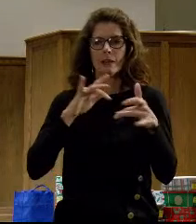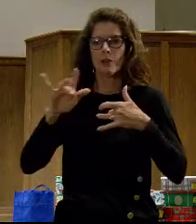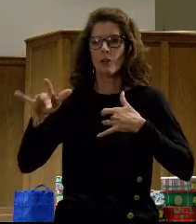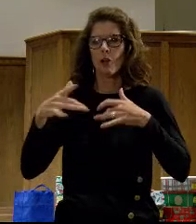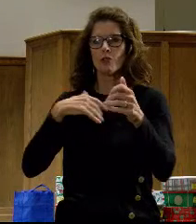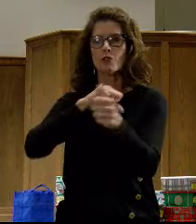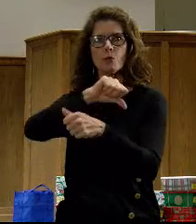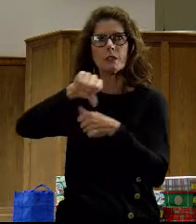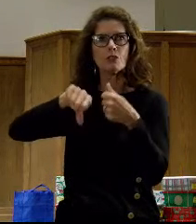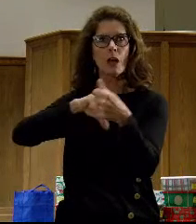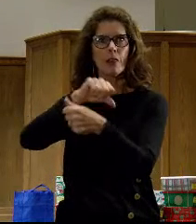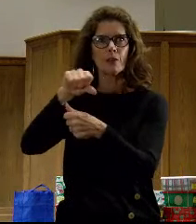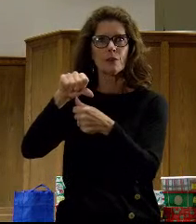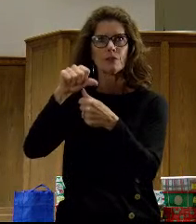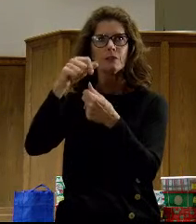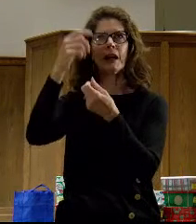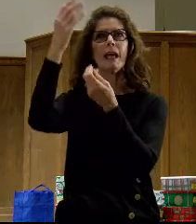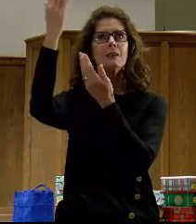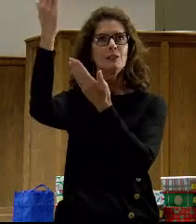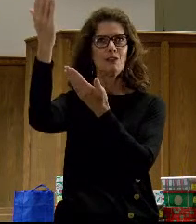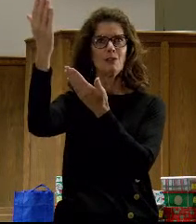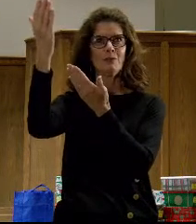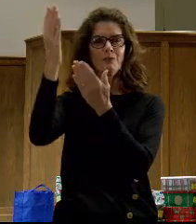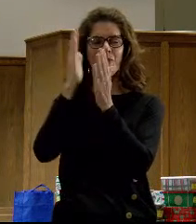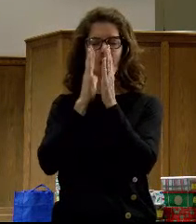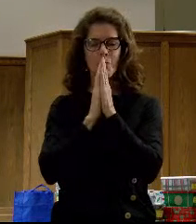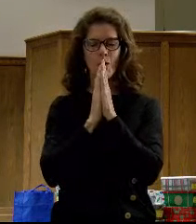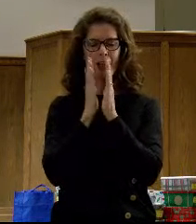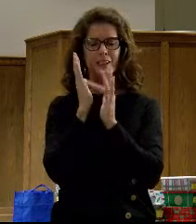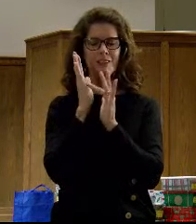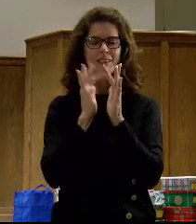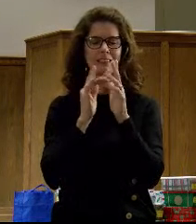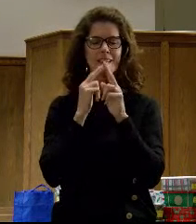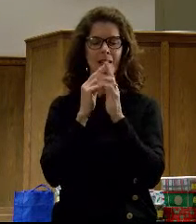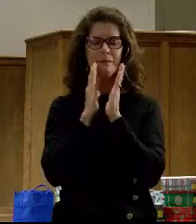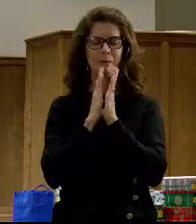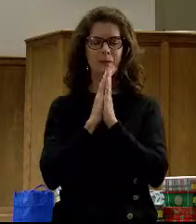you. These things we pray in Jesus' name. Amen.